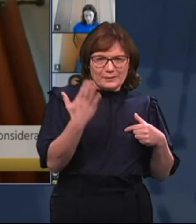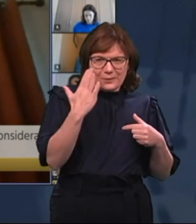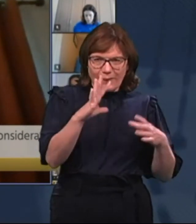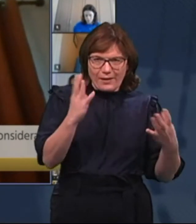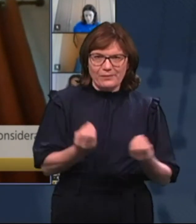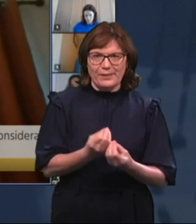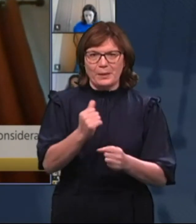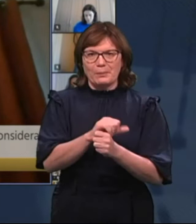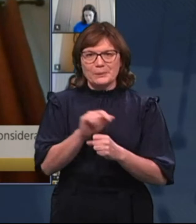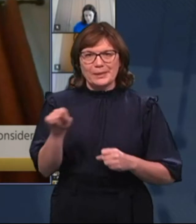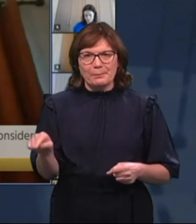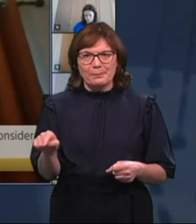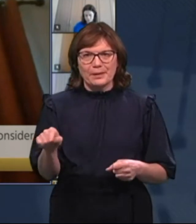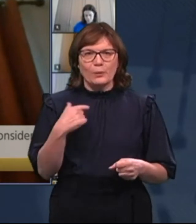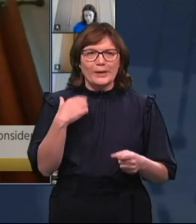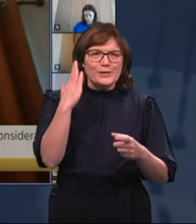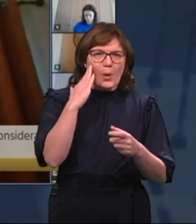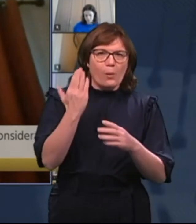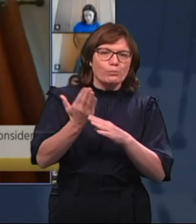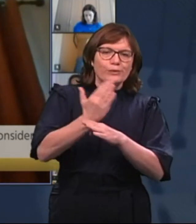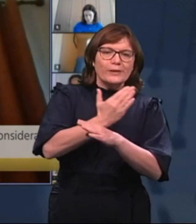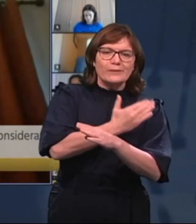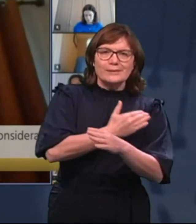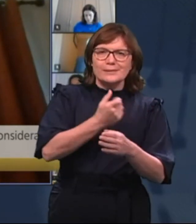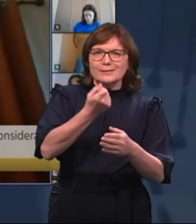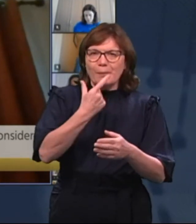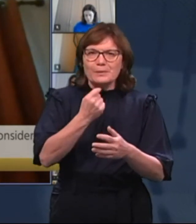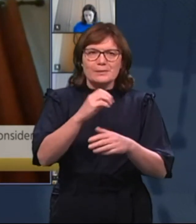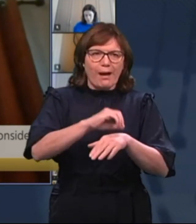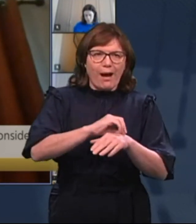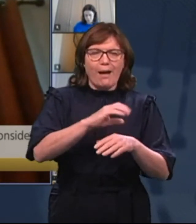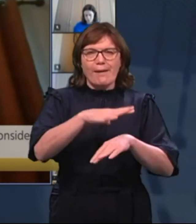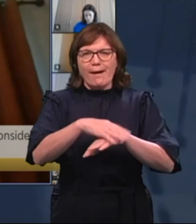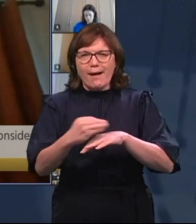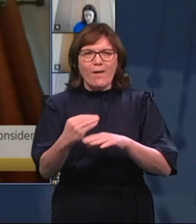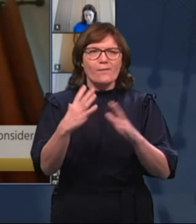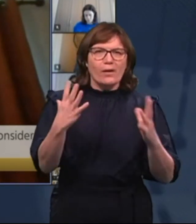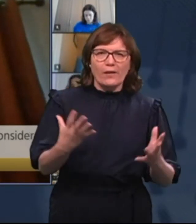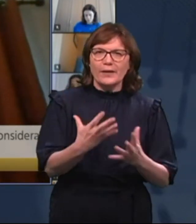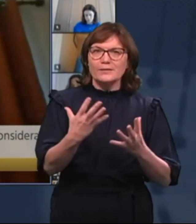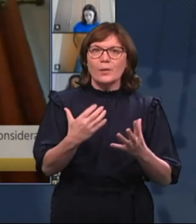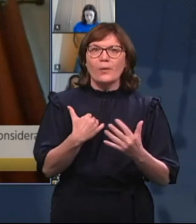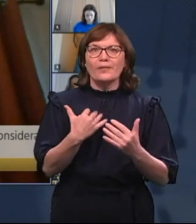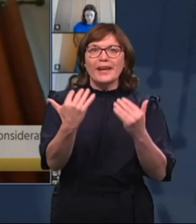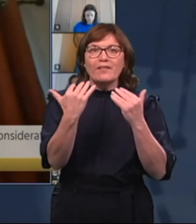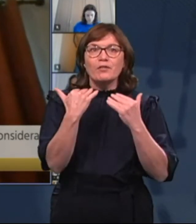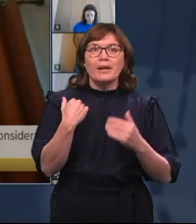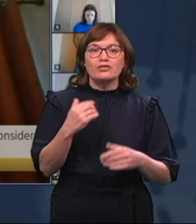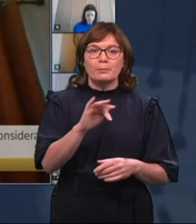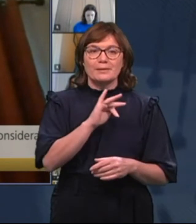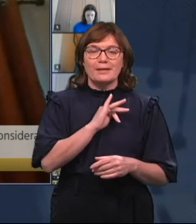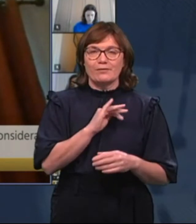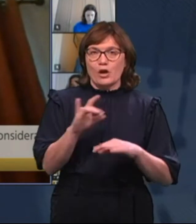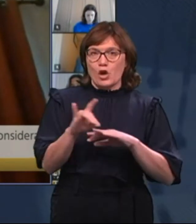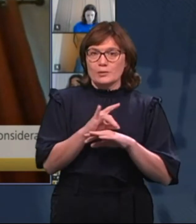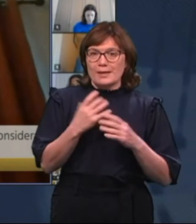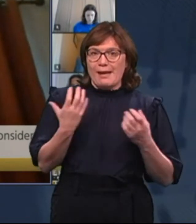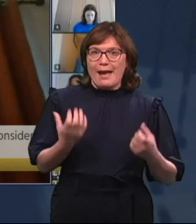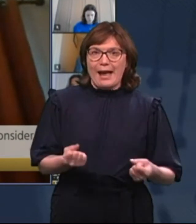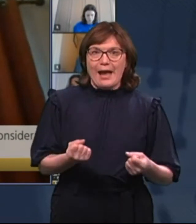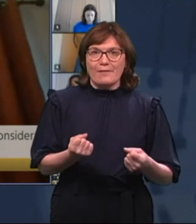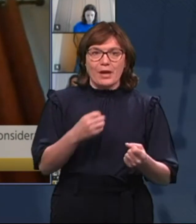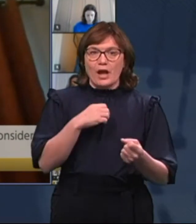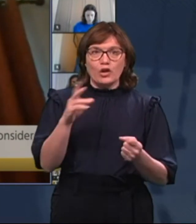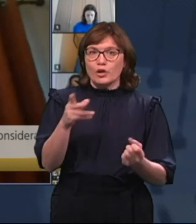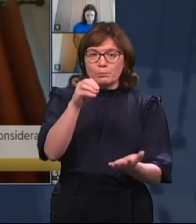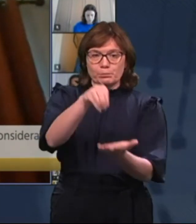with particular medications or issues in the past. So the information that we have sits there, and you couldn't possibly put it on